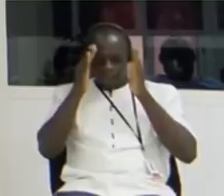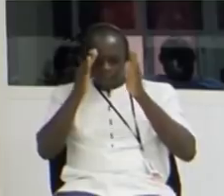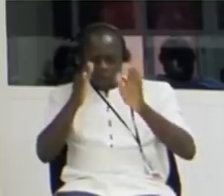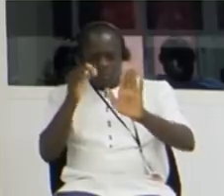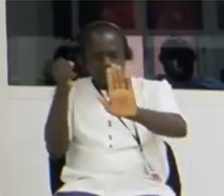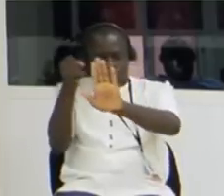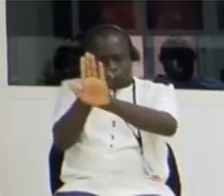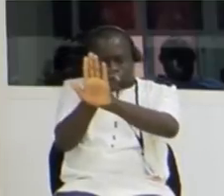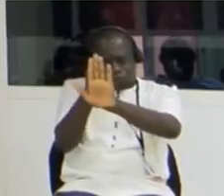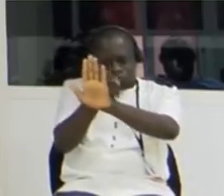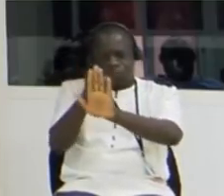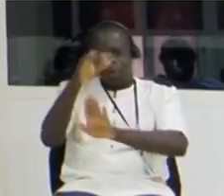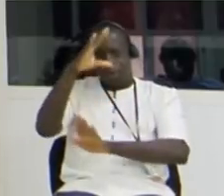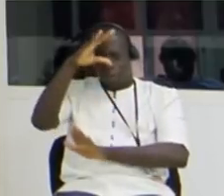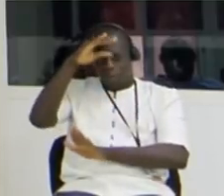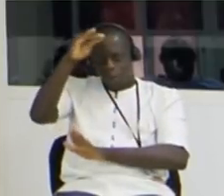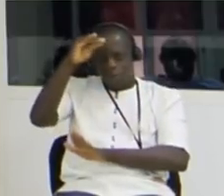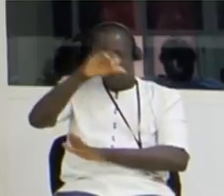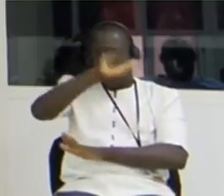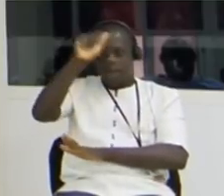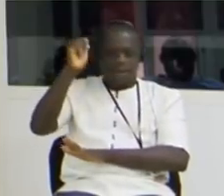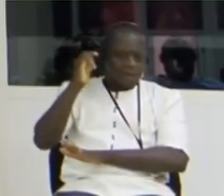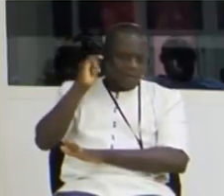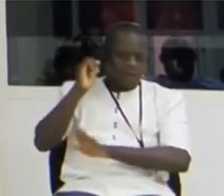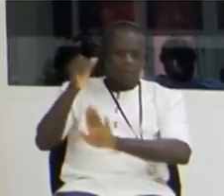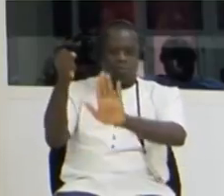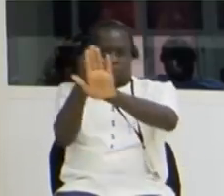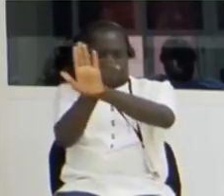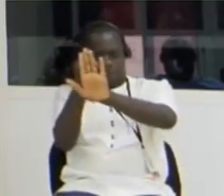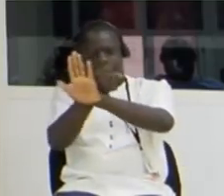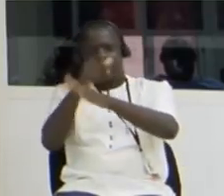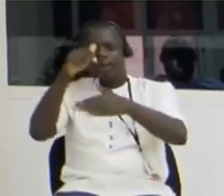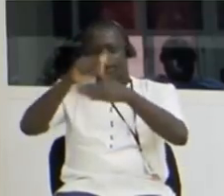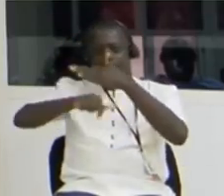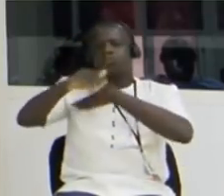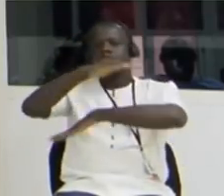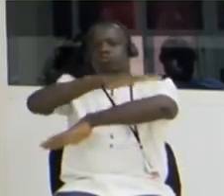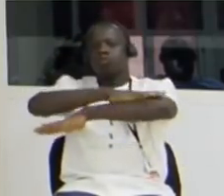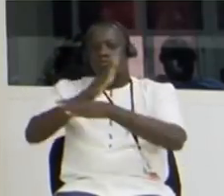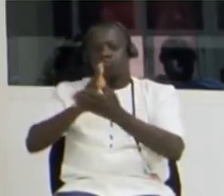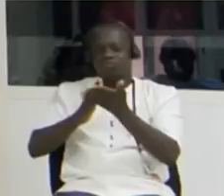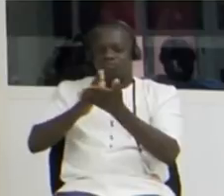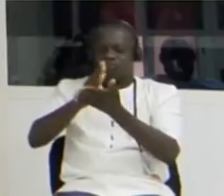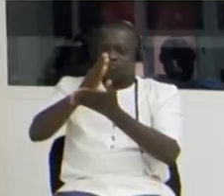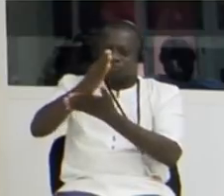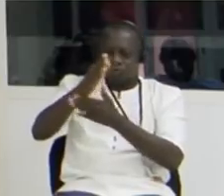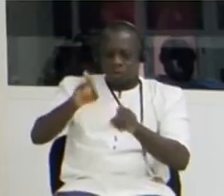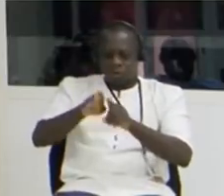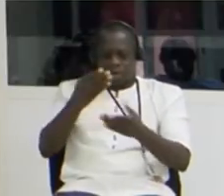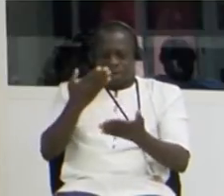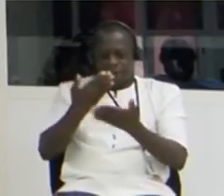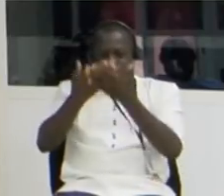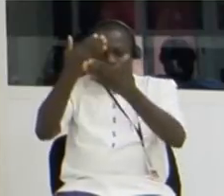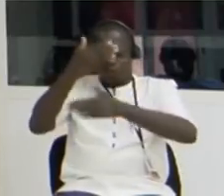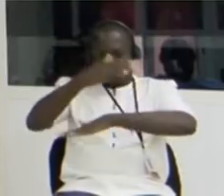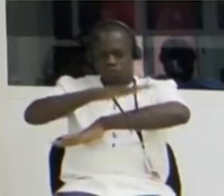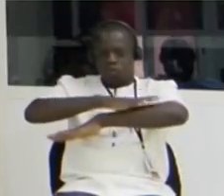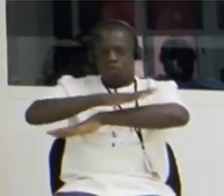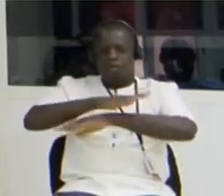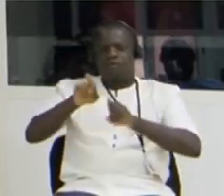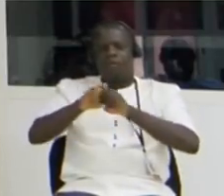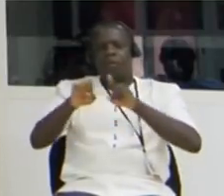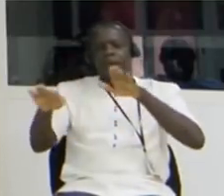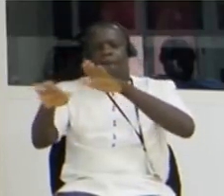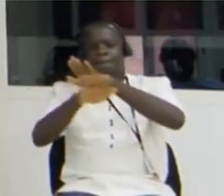of boys and girls. Boys and girls are protected in school throughout their education career, that is from our basic education